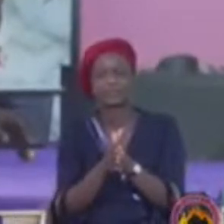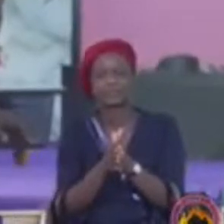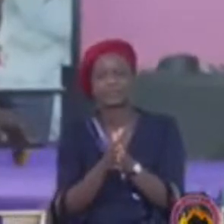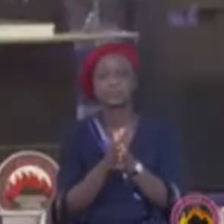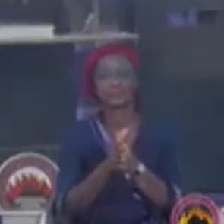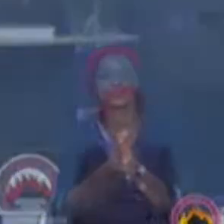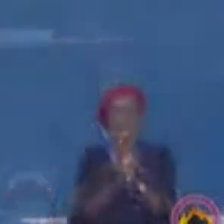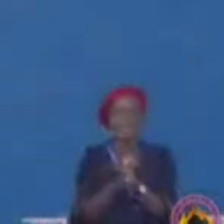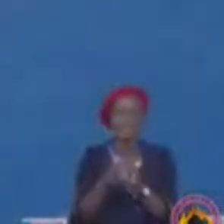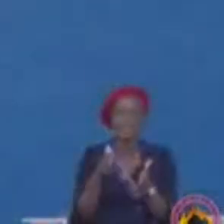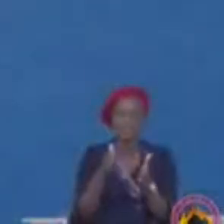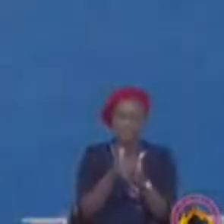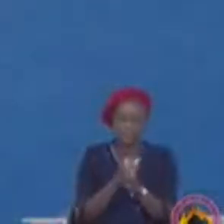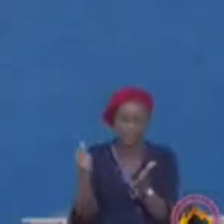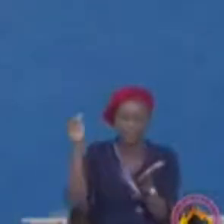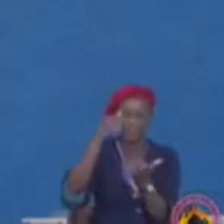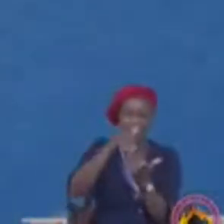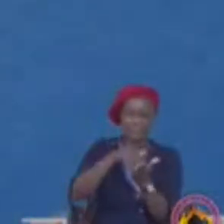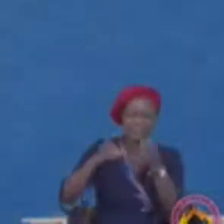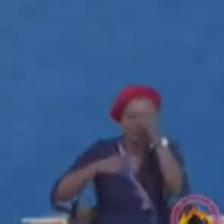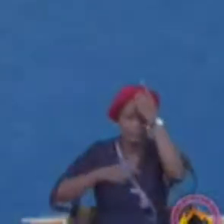Prayer against infirmity.